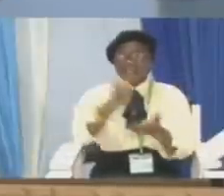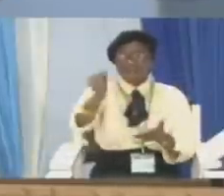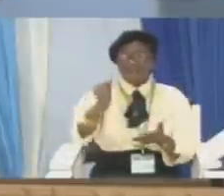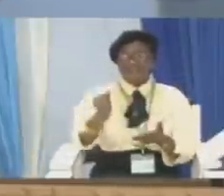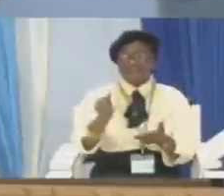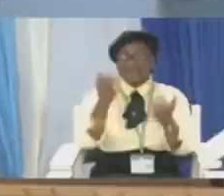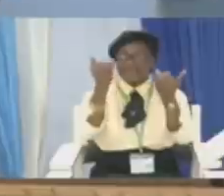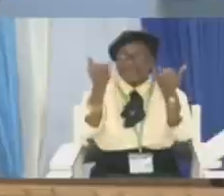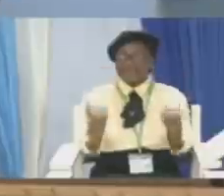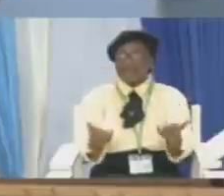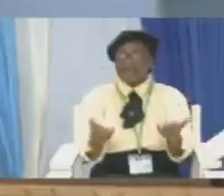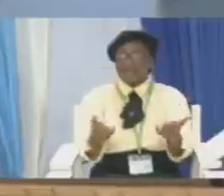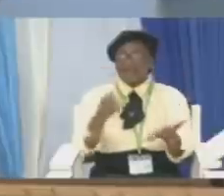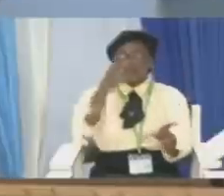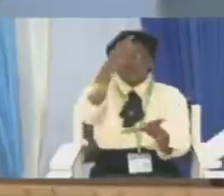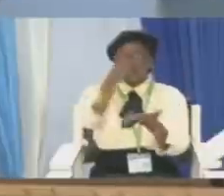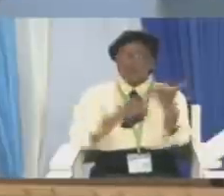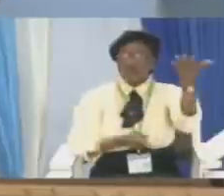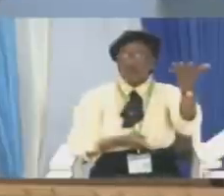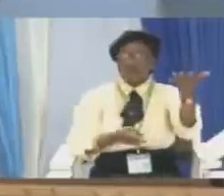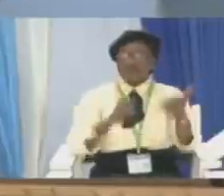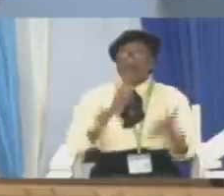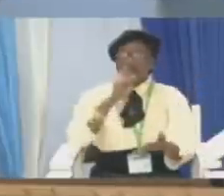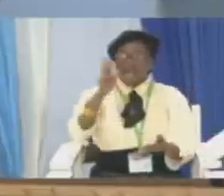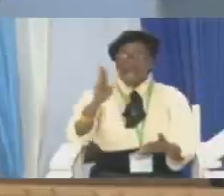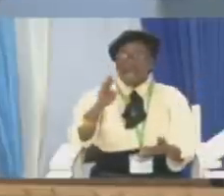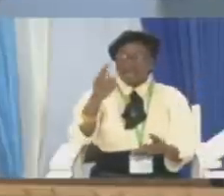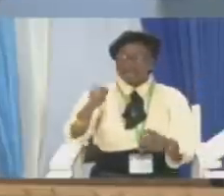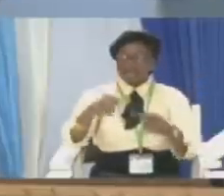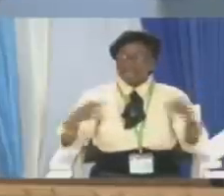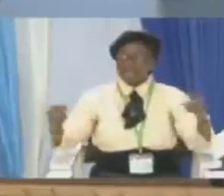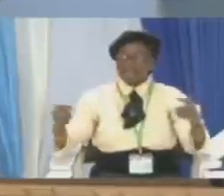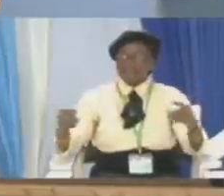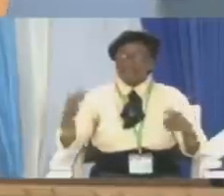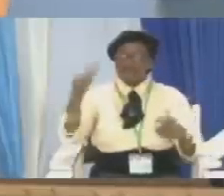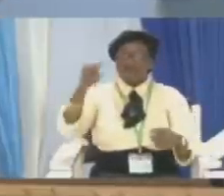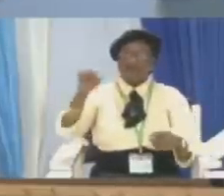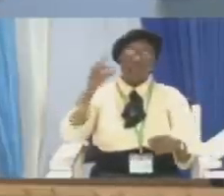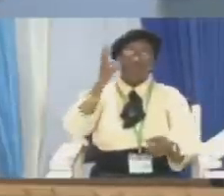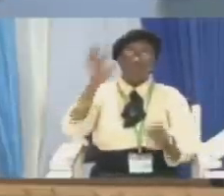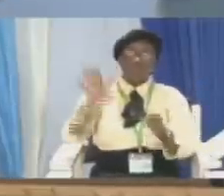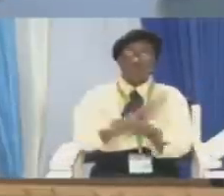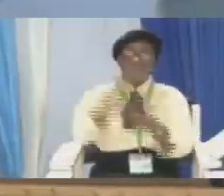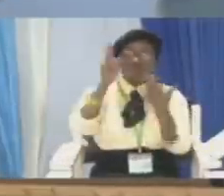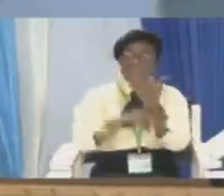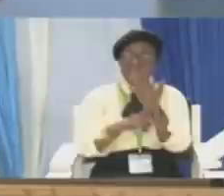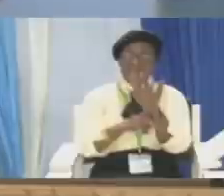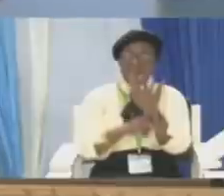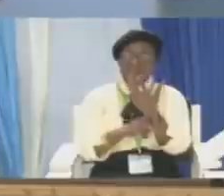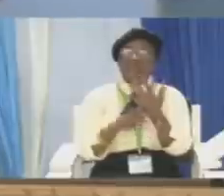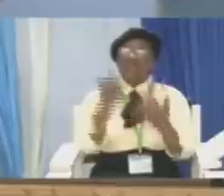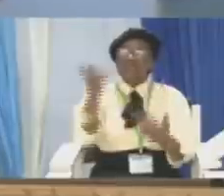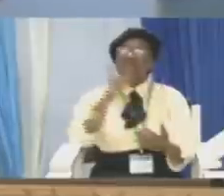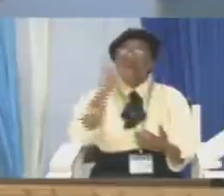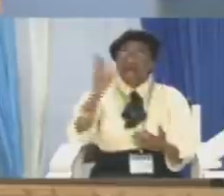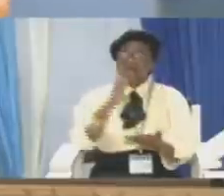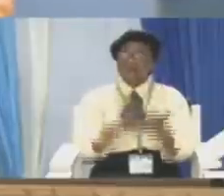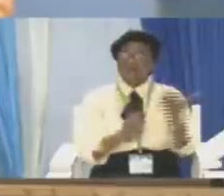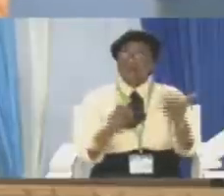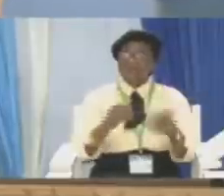Now, what are the enemies of fruitfulness? There are some enemies of